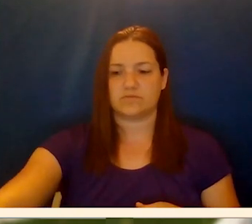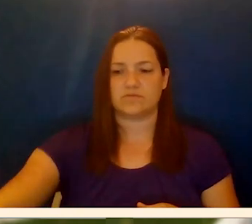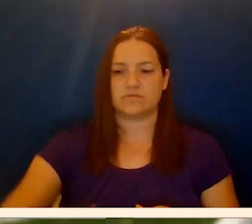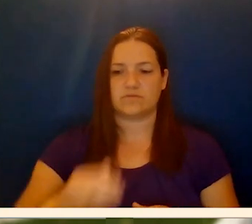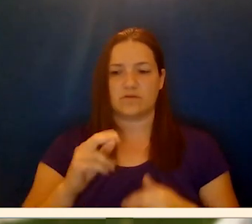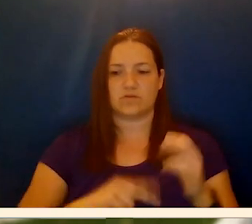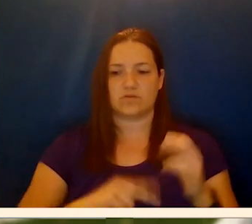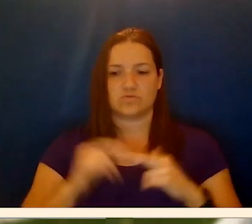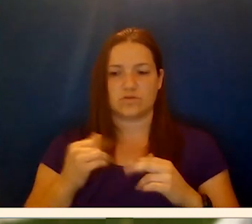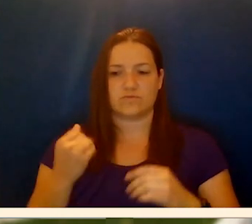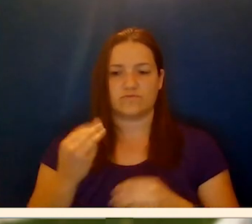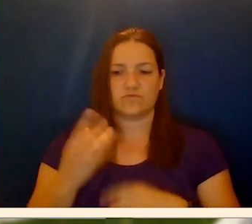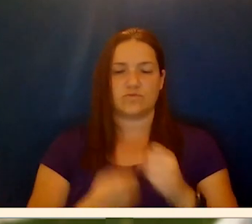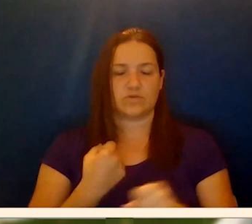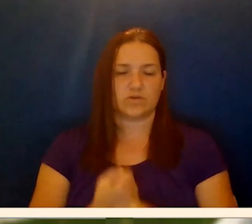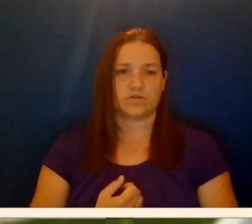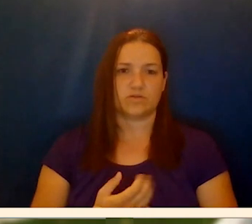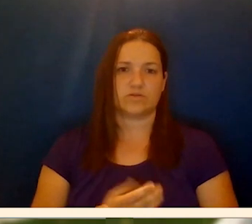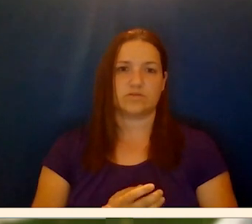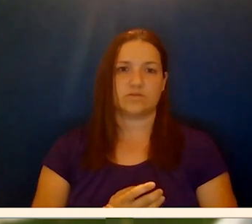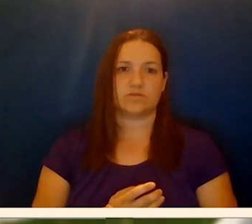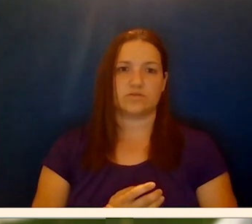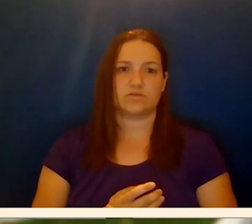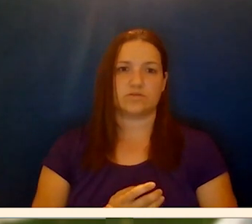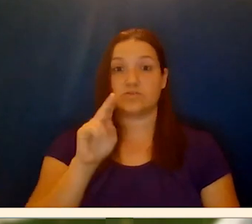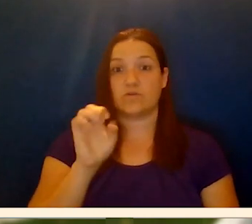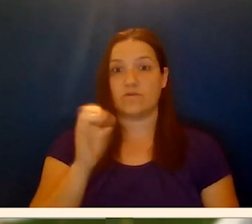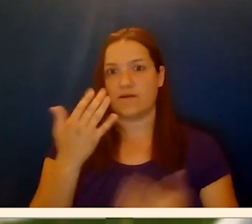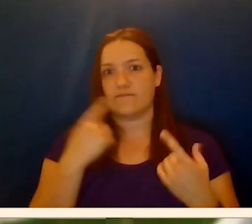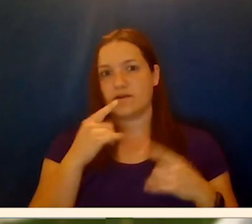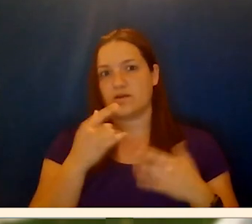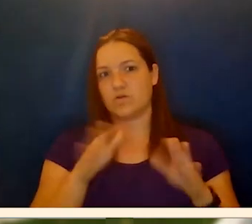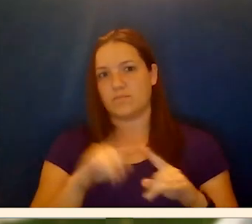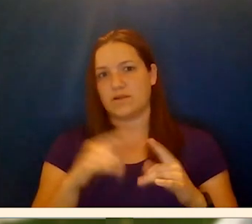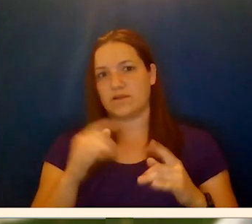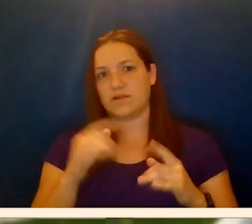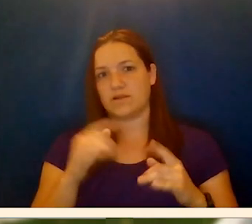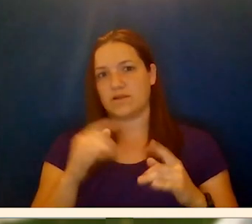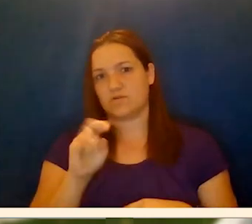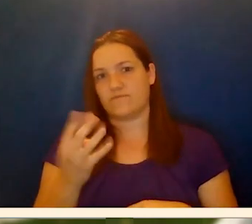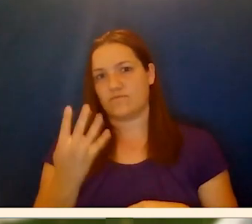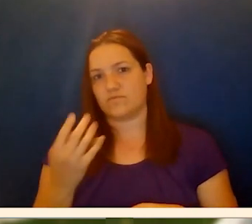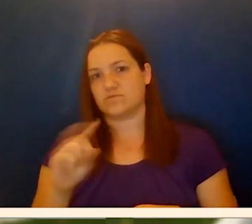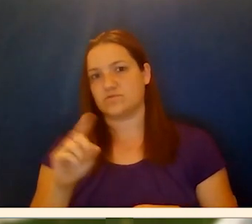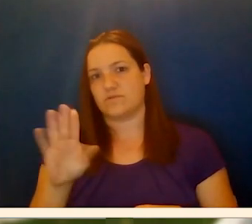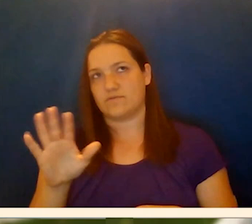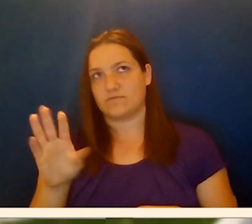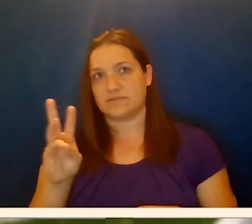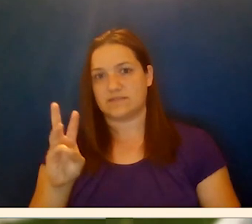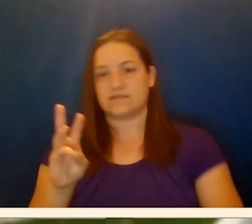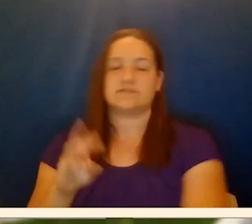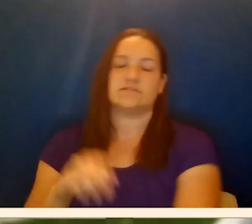years. Thank goodness we got Zone 5 finally open, but now Zone 4, Zone 5, Zone 6, that doubled